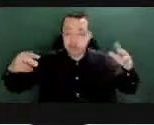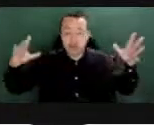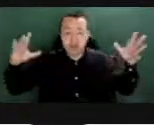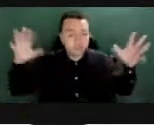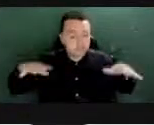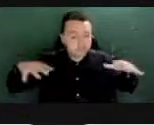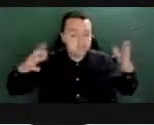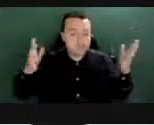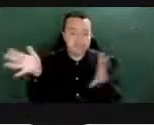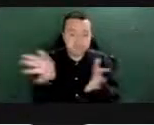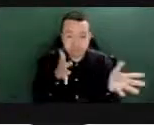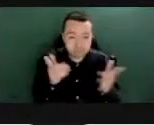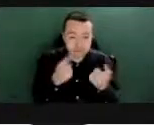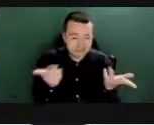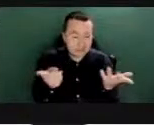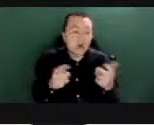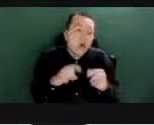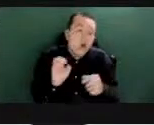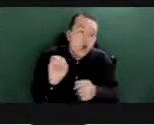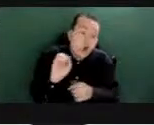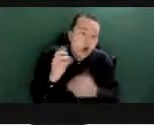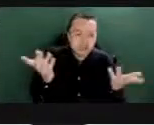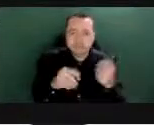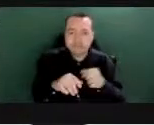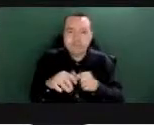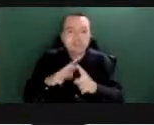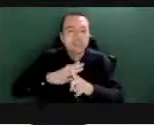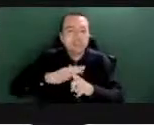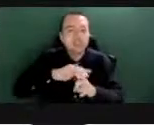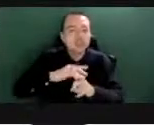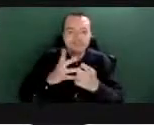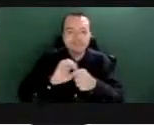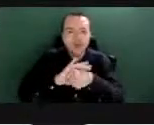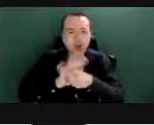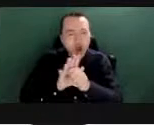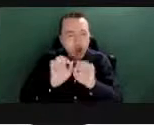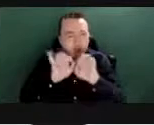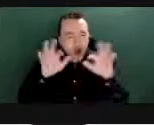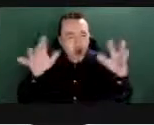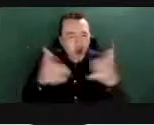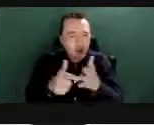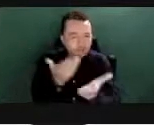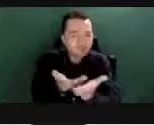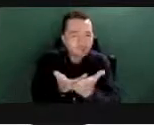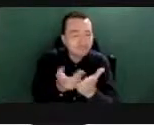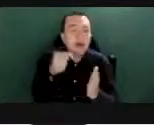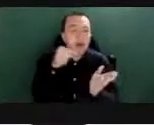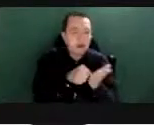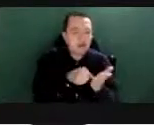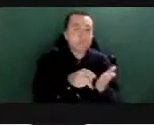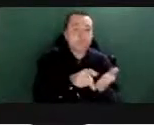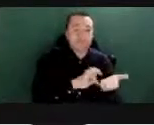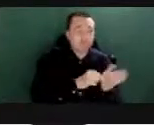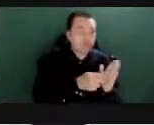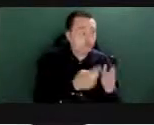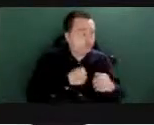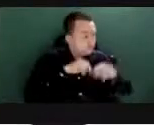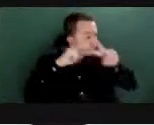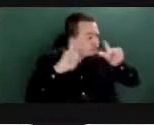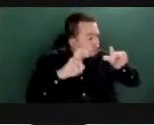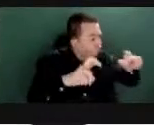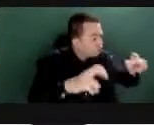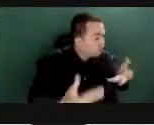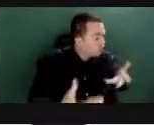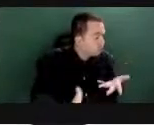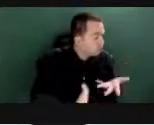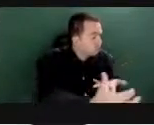We need to be helping policymakers, practitioners, patients, and the public to provide and to receive the best care available so